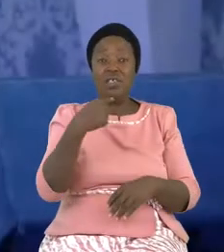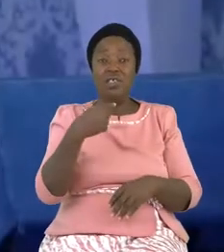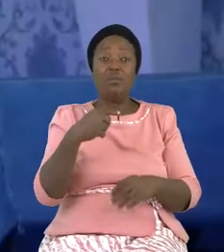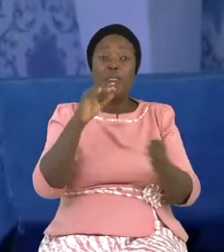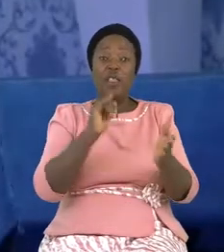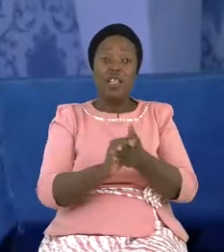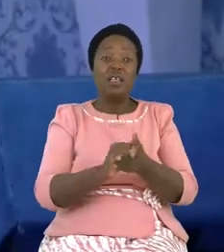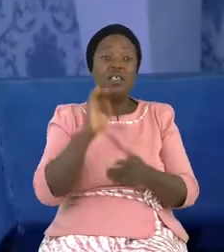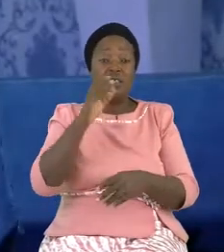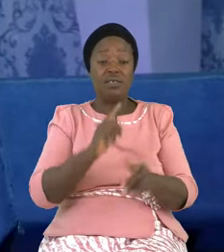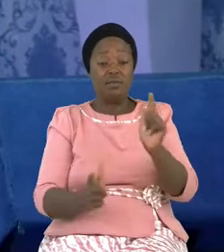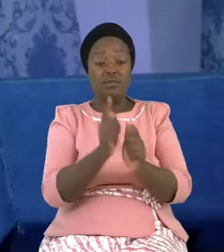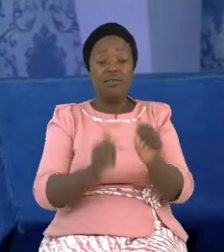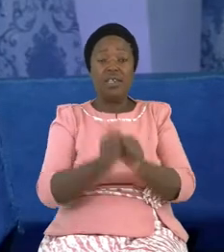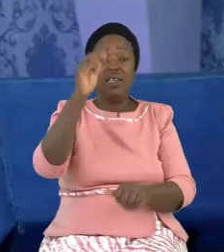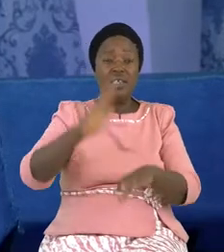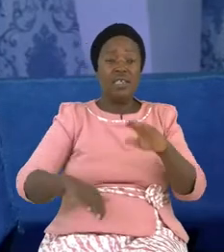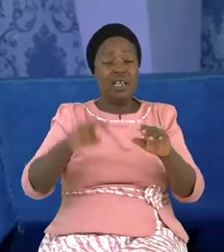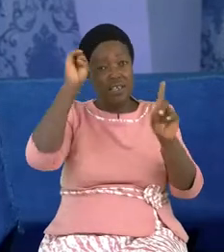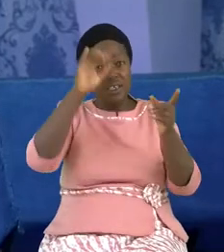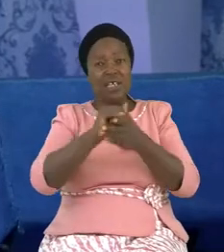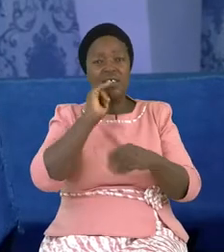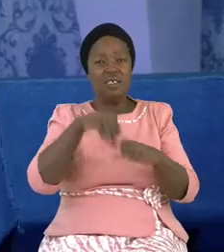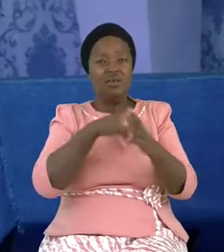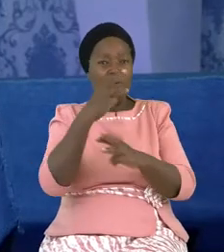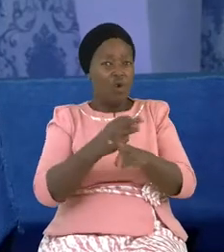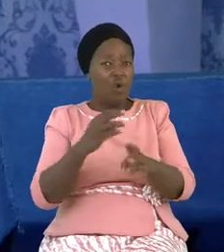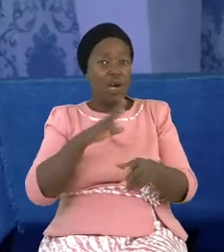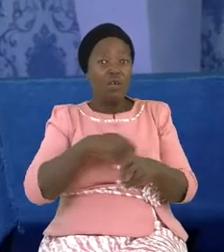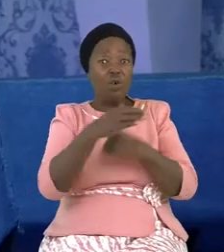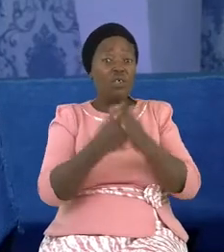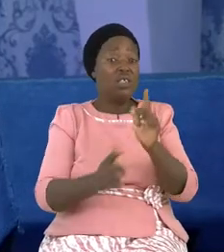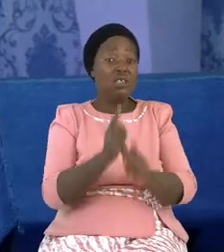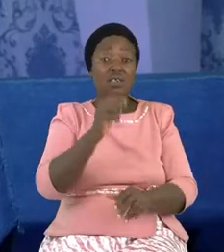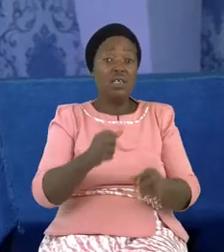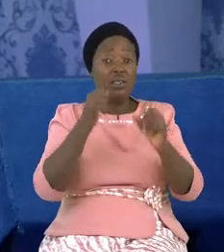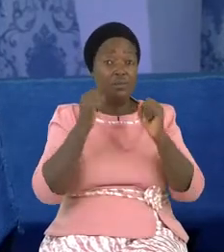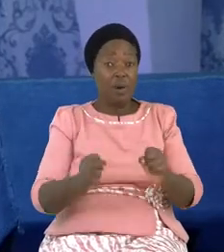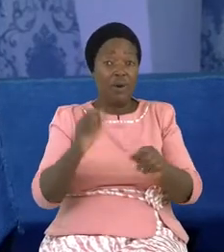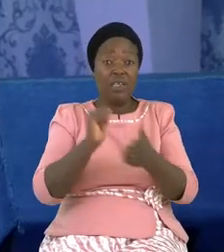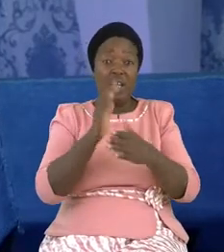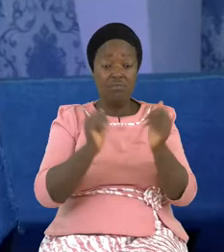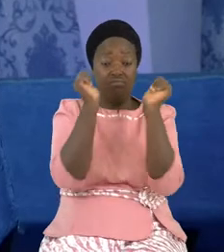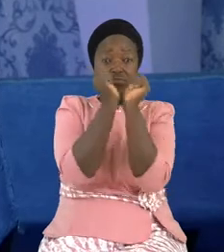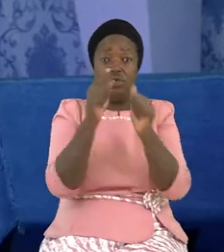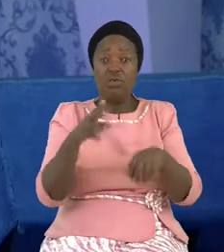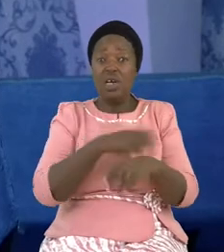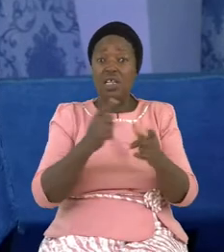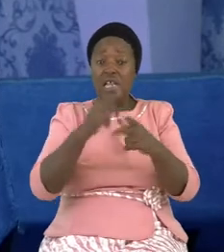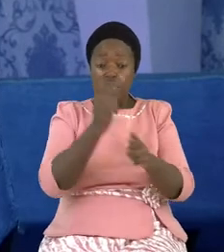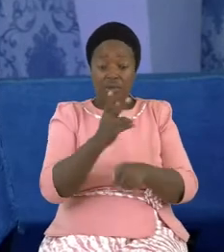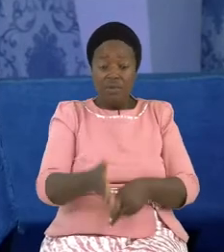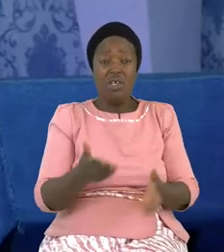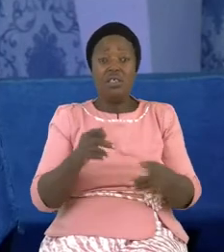than he that is in the world. All the great powers that have pinned you down, held you down,